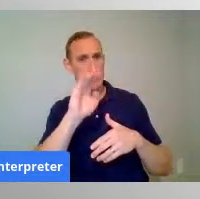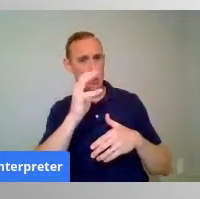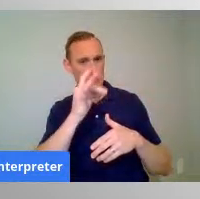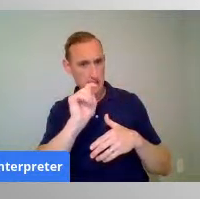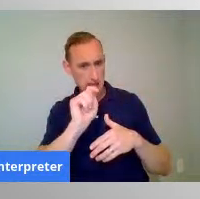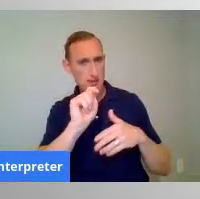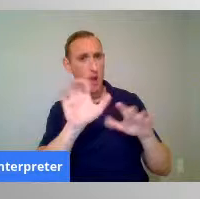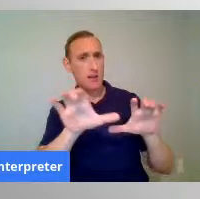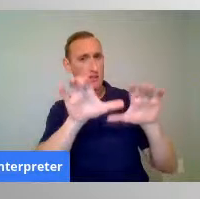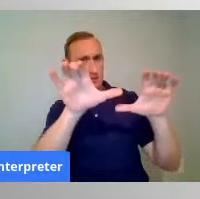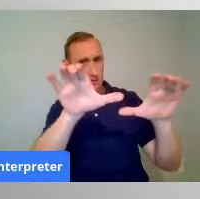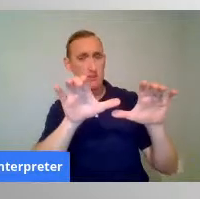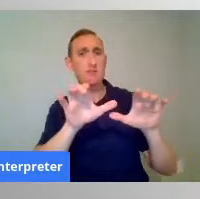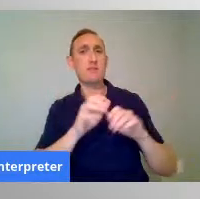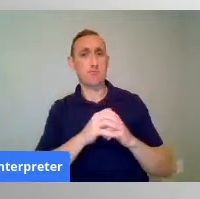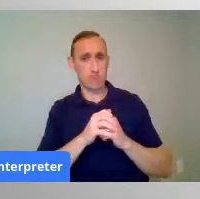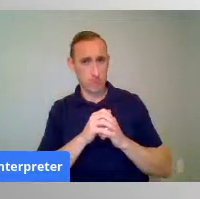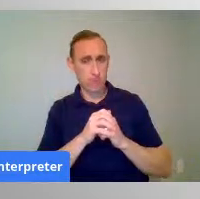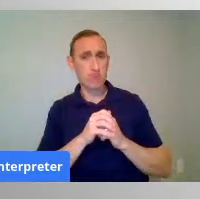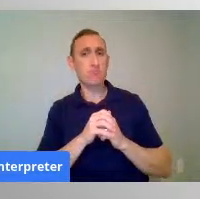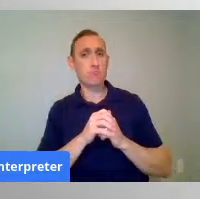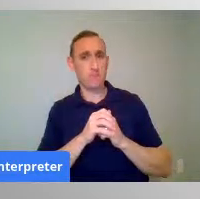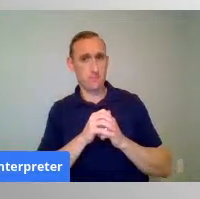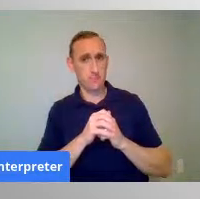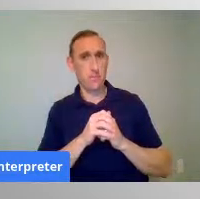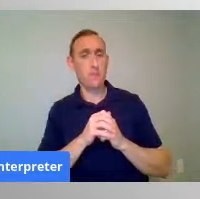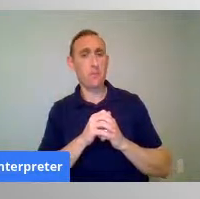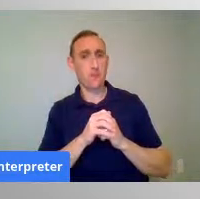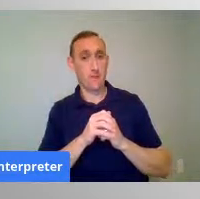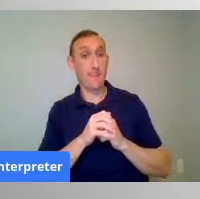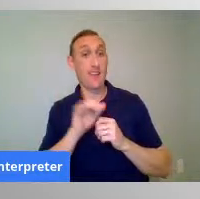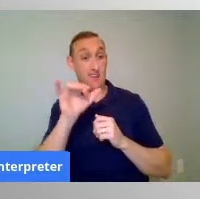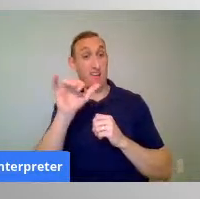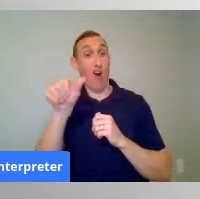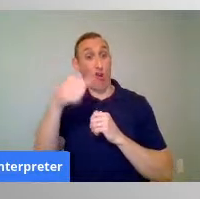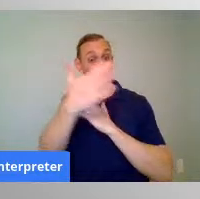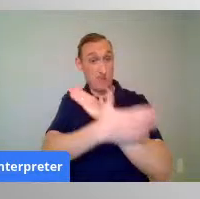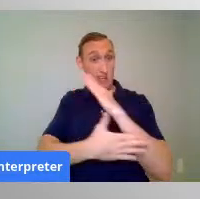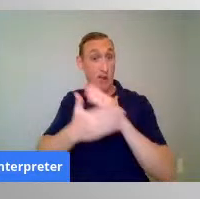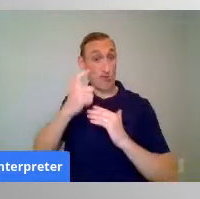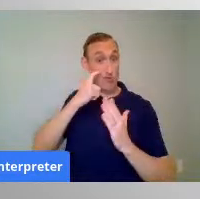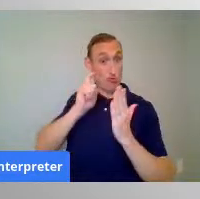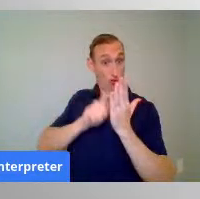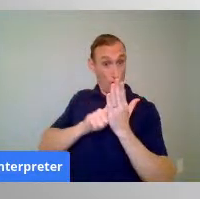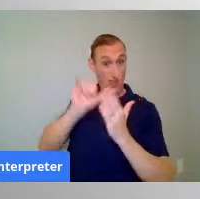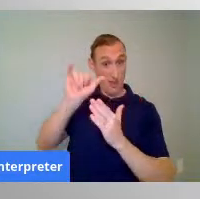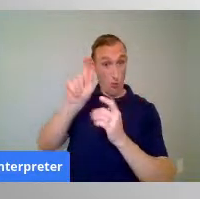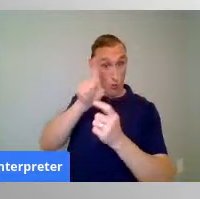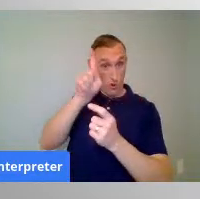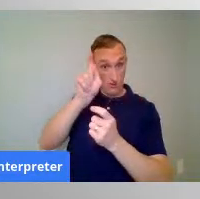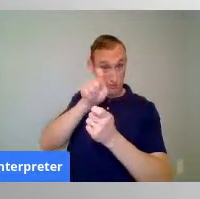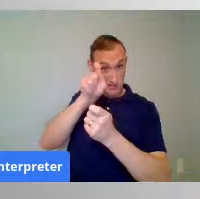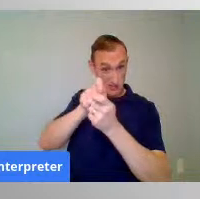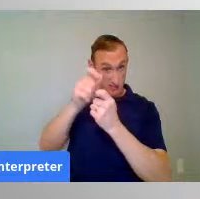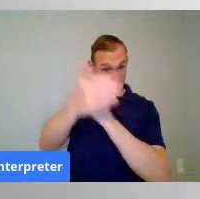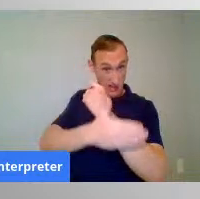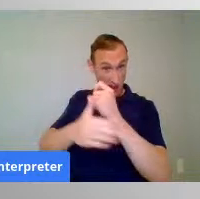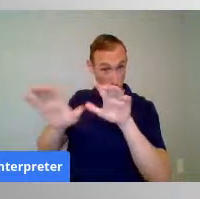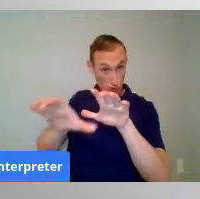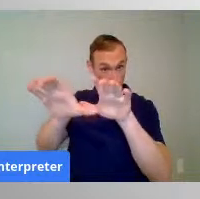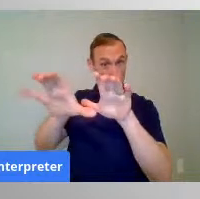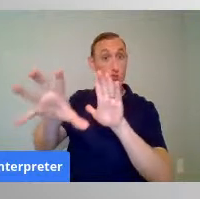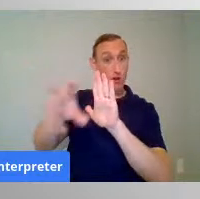been replicated around several different counties throughout our state. So if we're looking at expanding programs, maybe